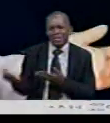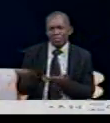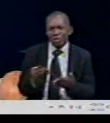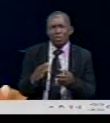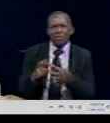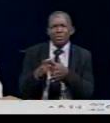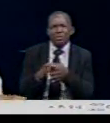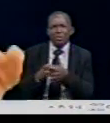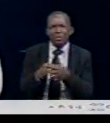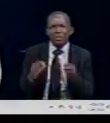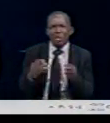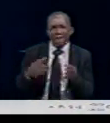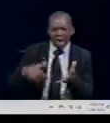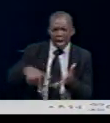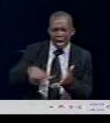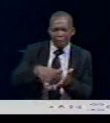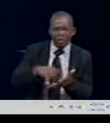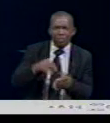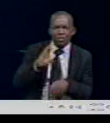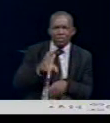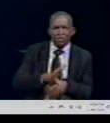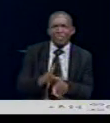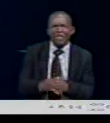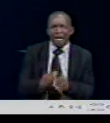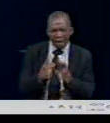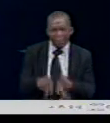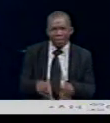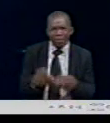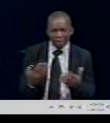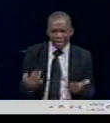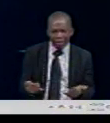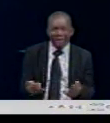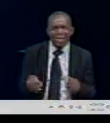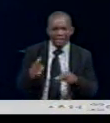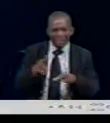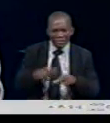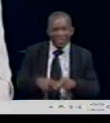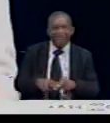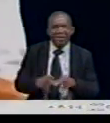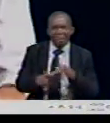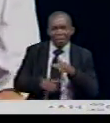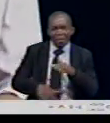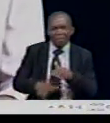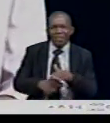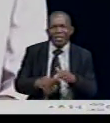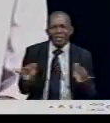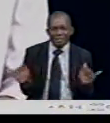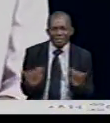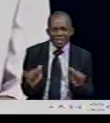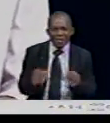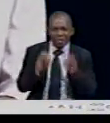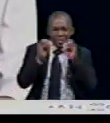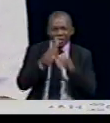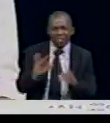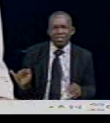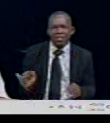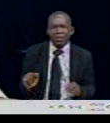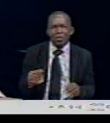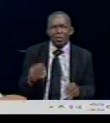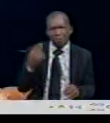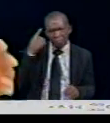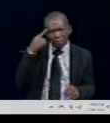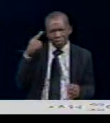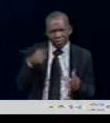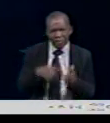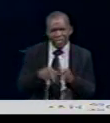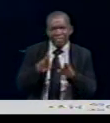theological differences, people were able to sit down under the same teaching. Let's appreciate the Lord for the revelation.